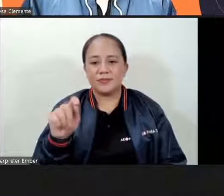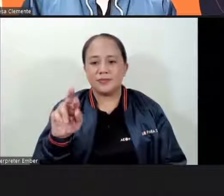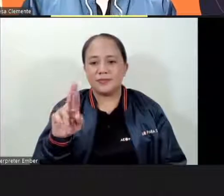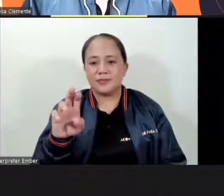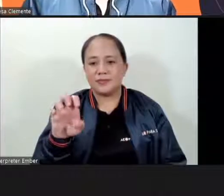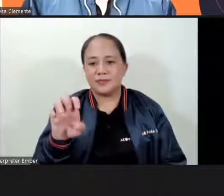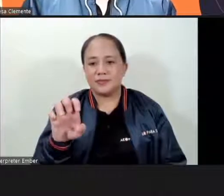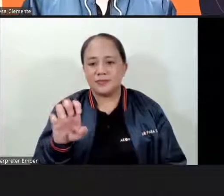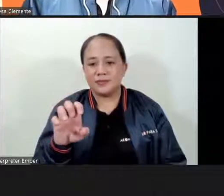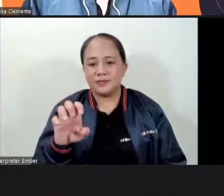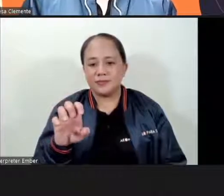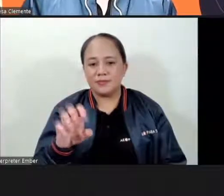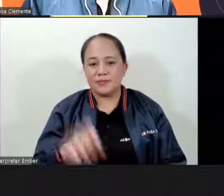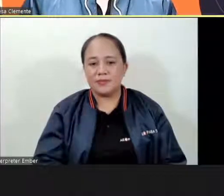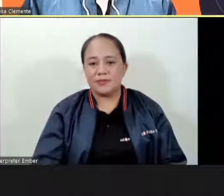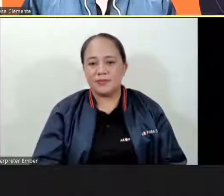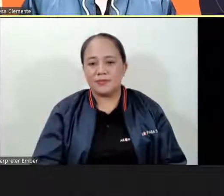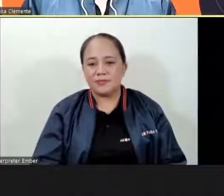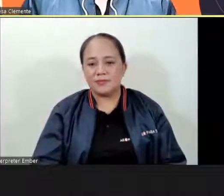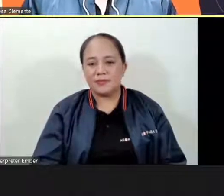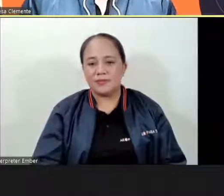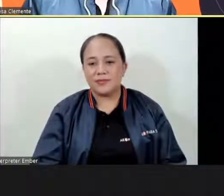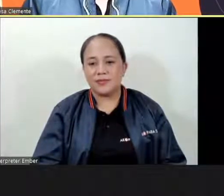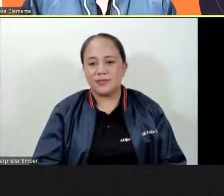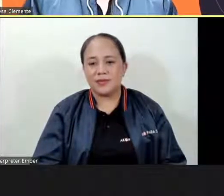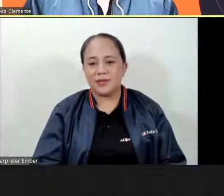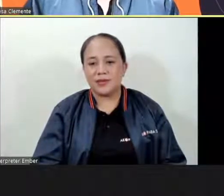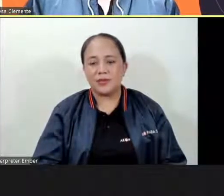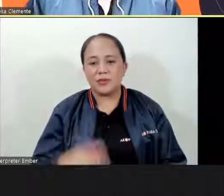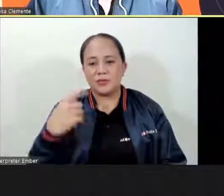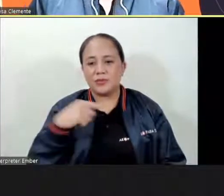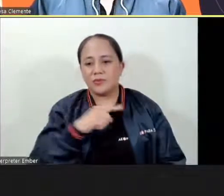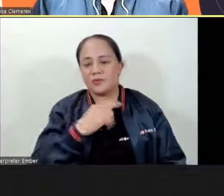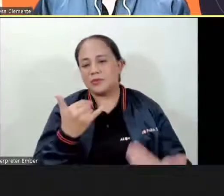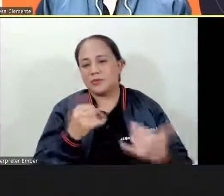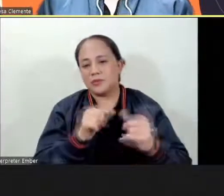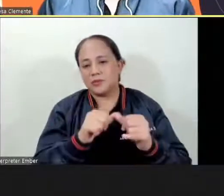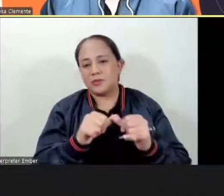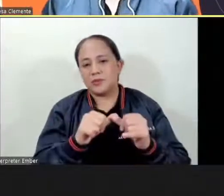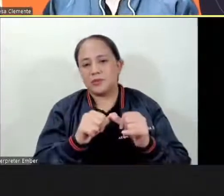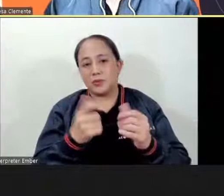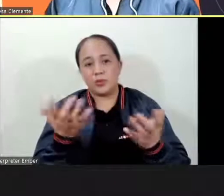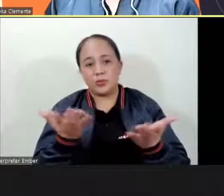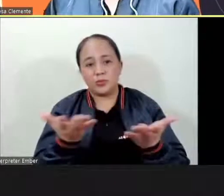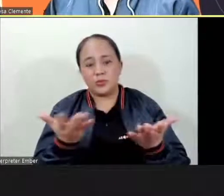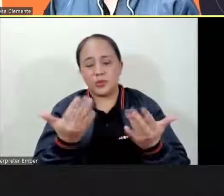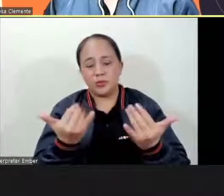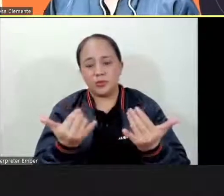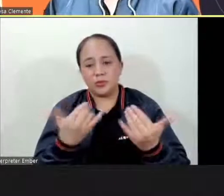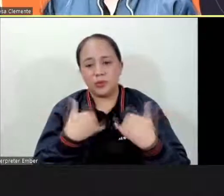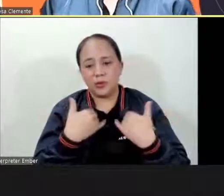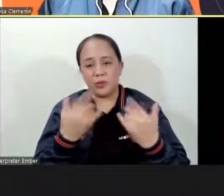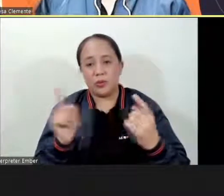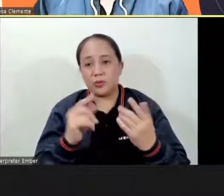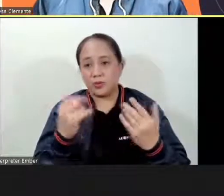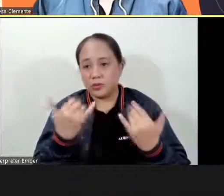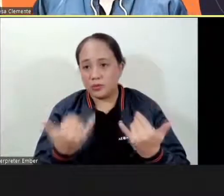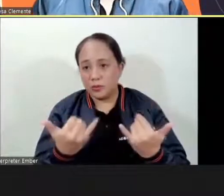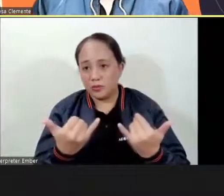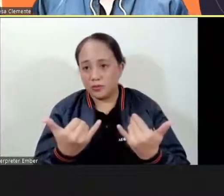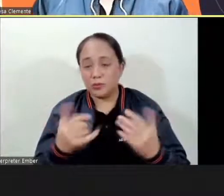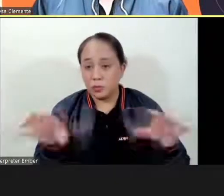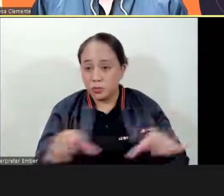words on resilience? I think just for now, let's continue whatever we have right now or kung ano yung mga ginagawa natin right